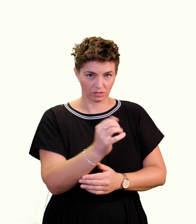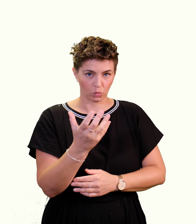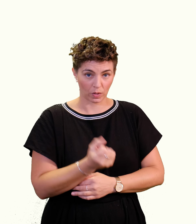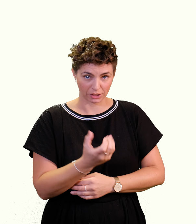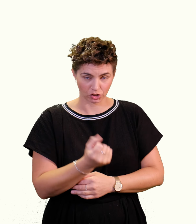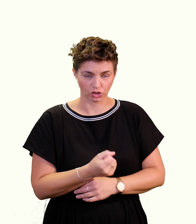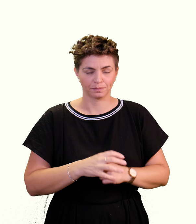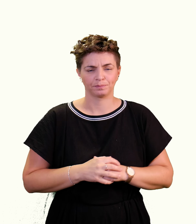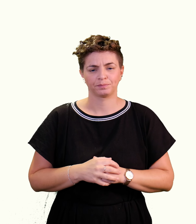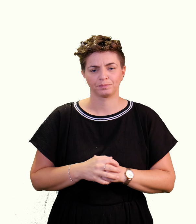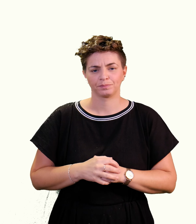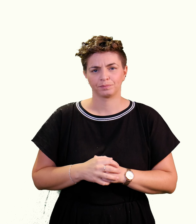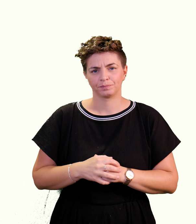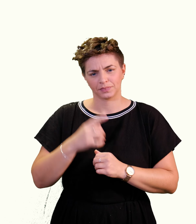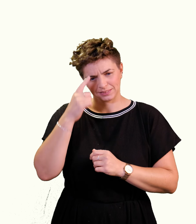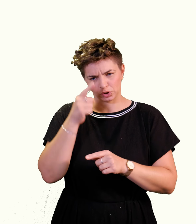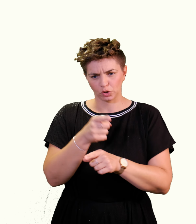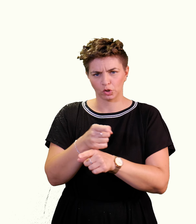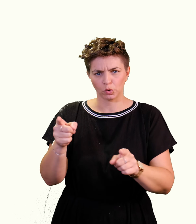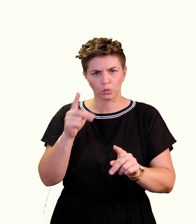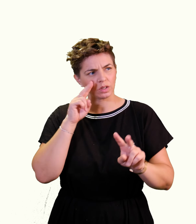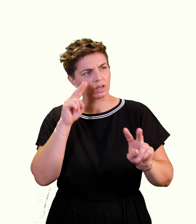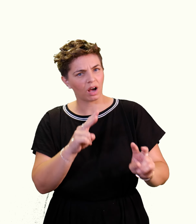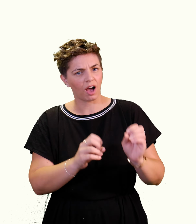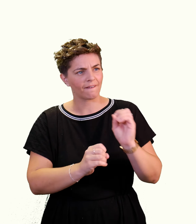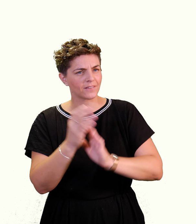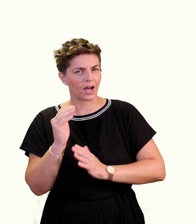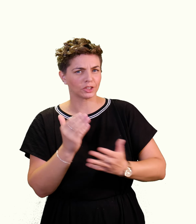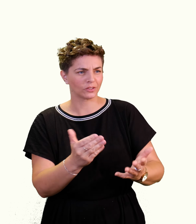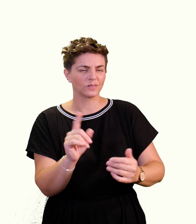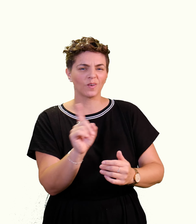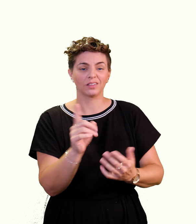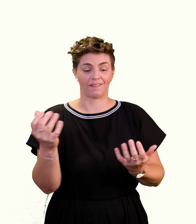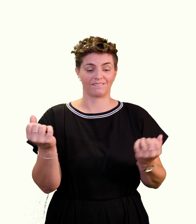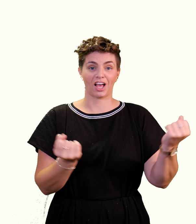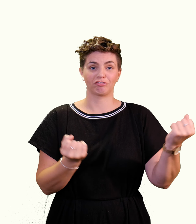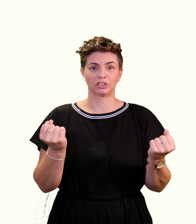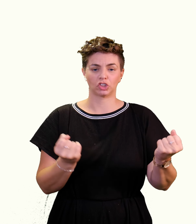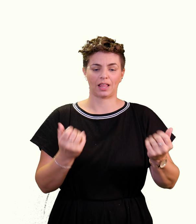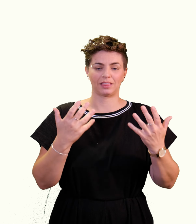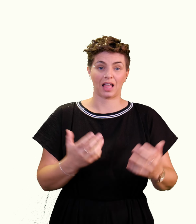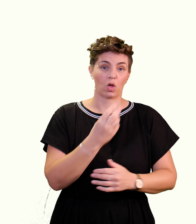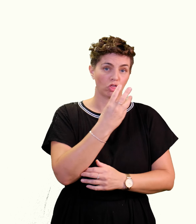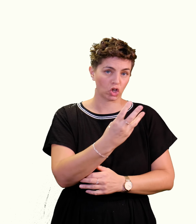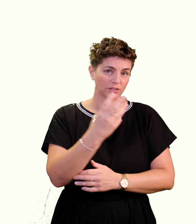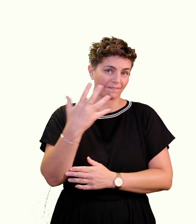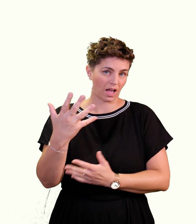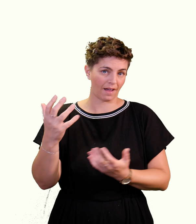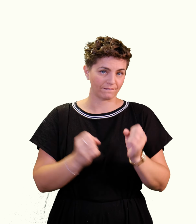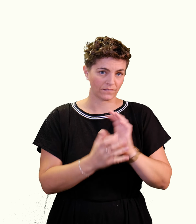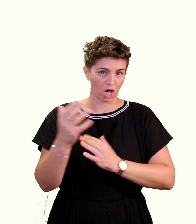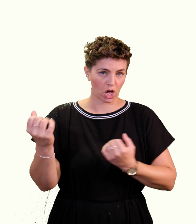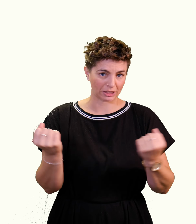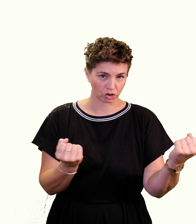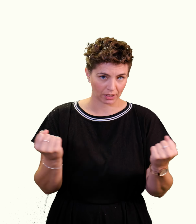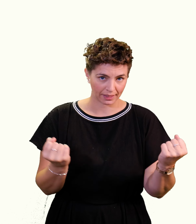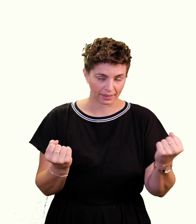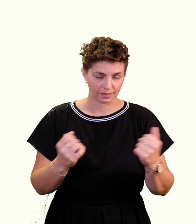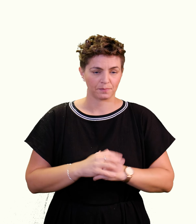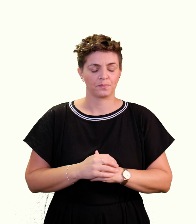on people. When you think about the things that you see that you may hold dear most, the fire engines, we currently have 30 fire engines.